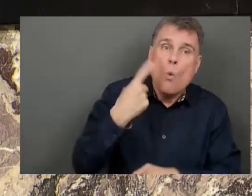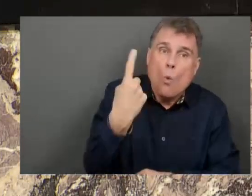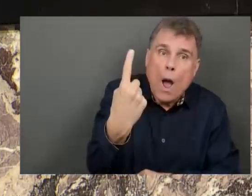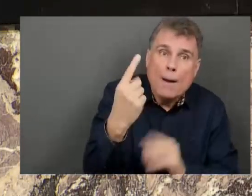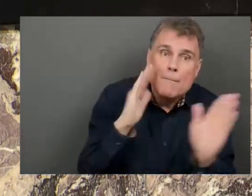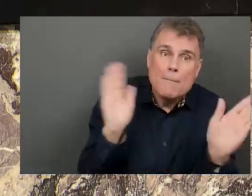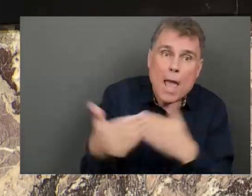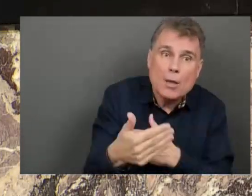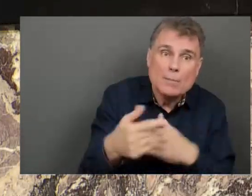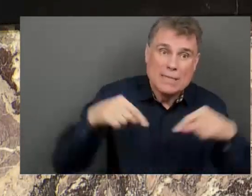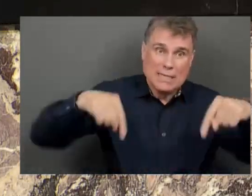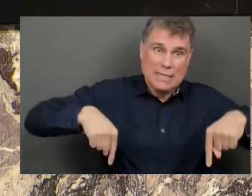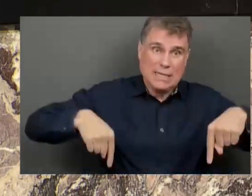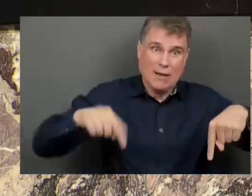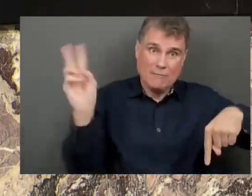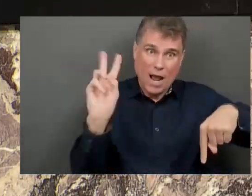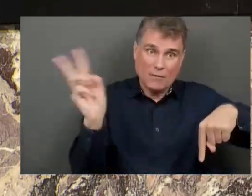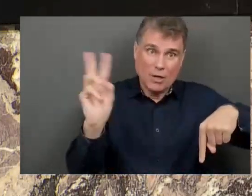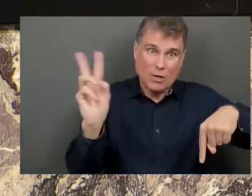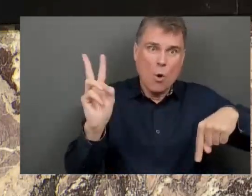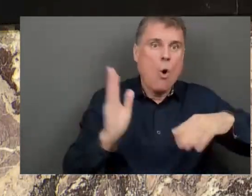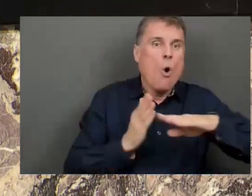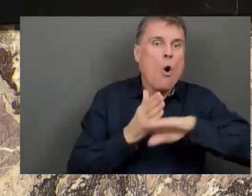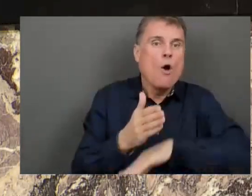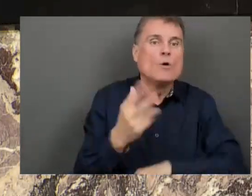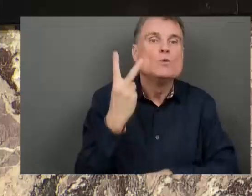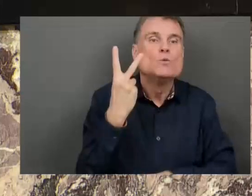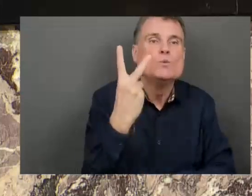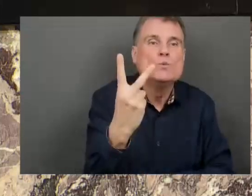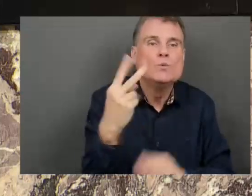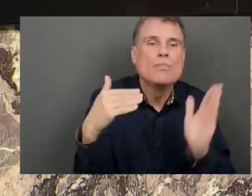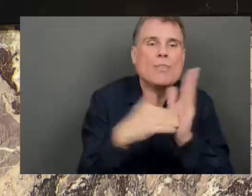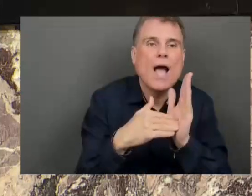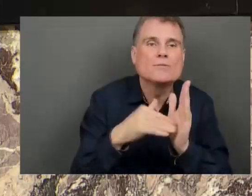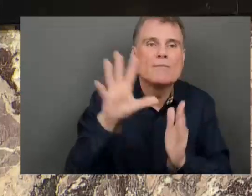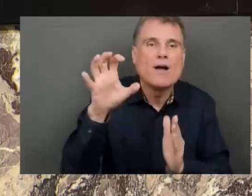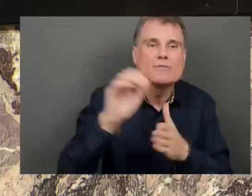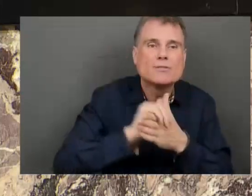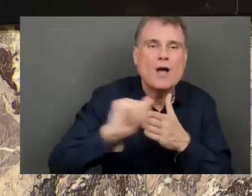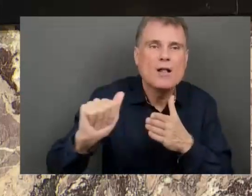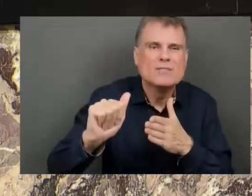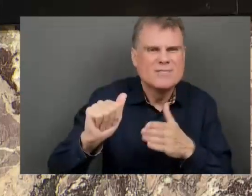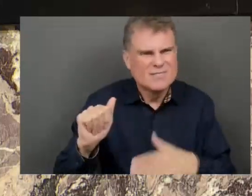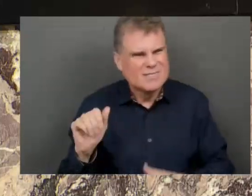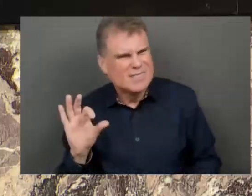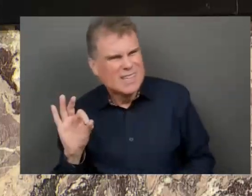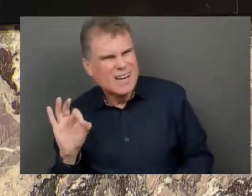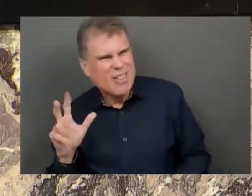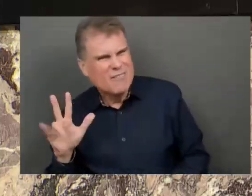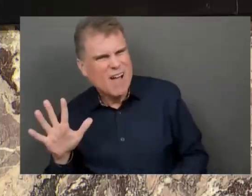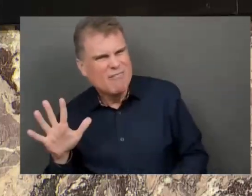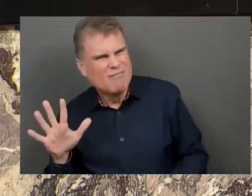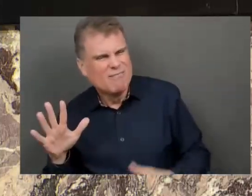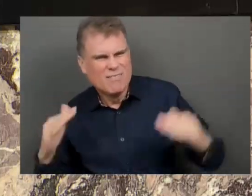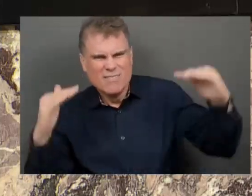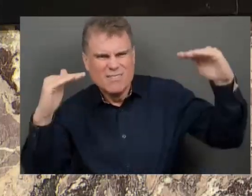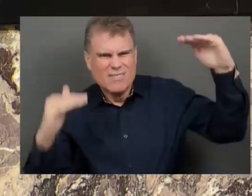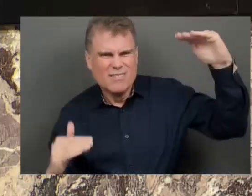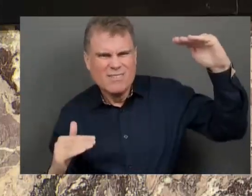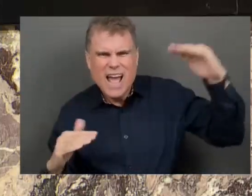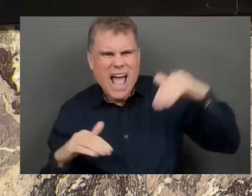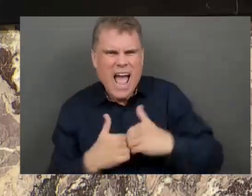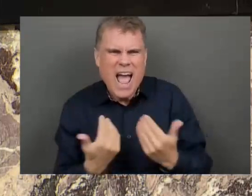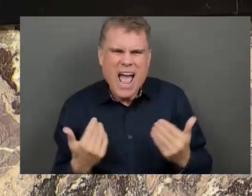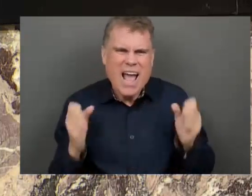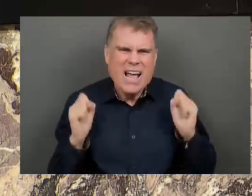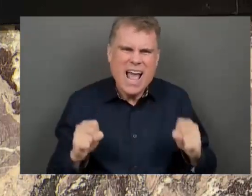over $2,500. How does this Minister of Social Development and Poverty Reduction